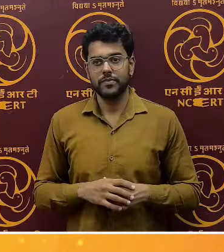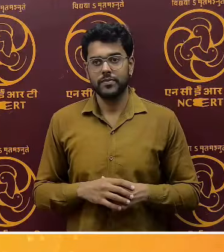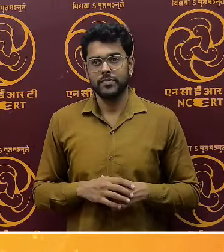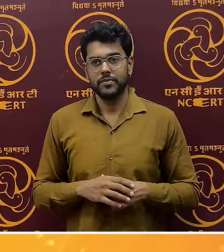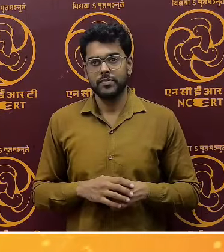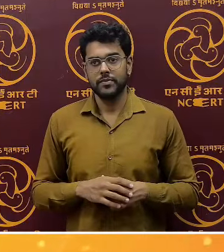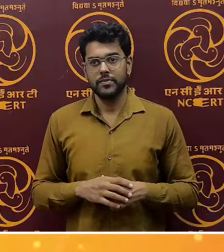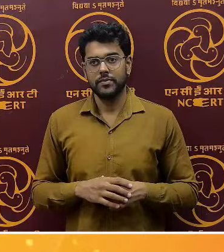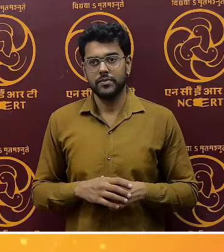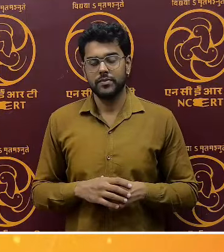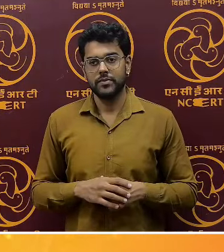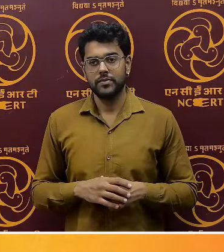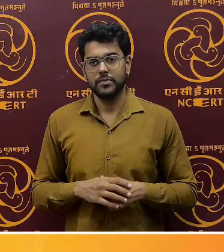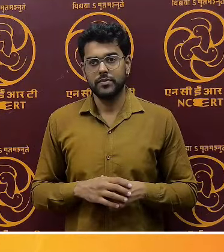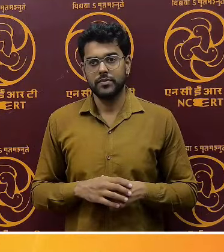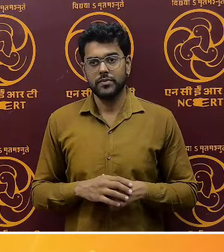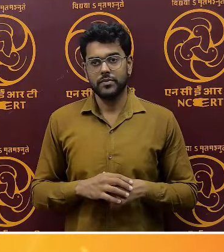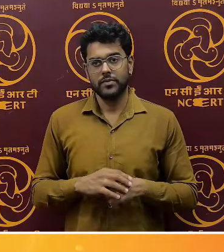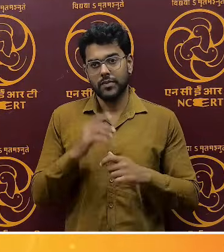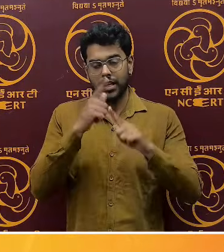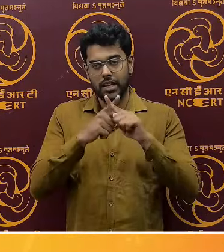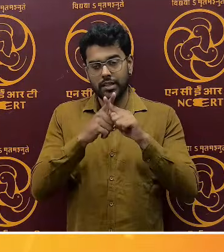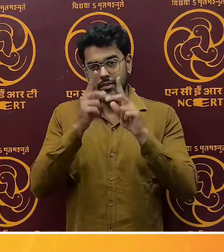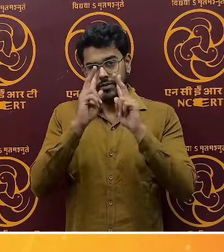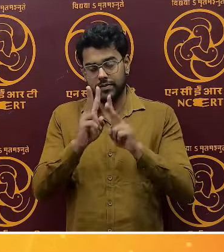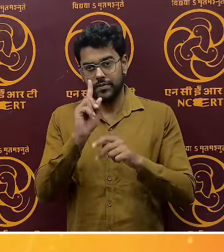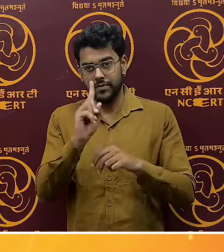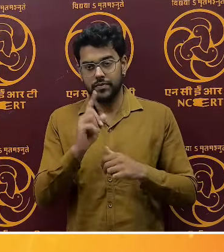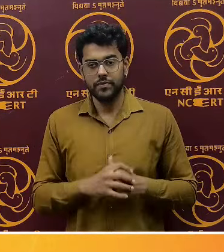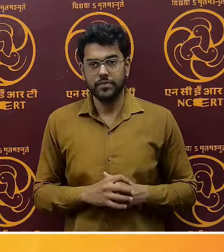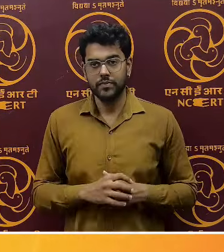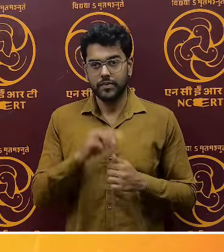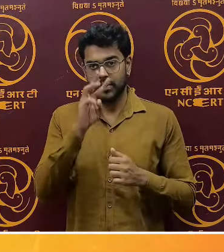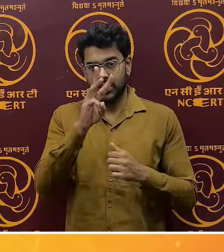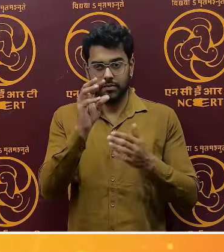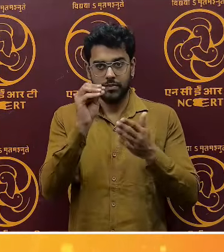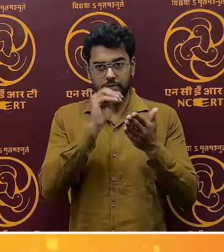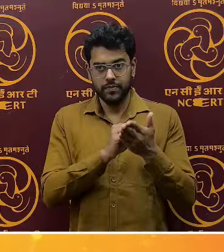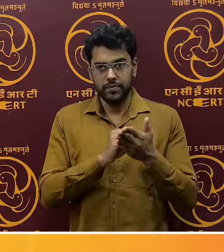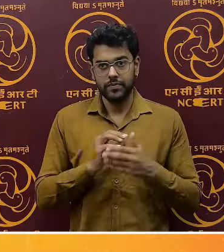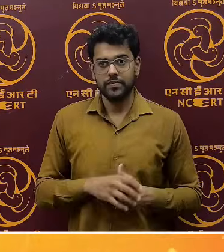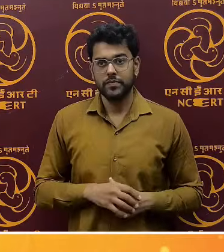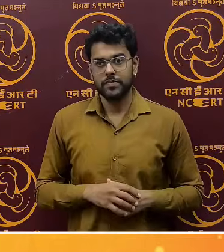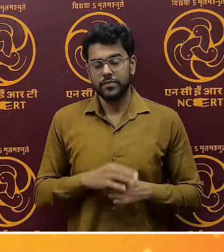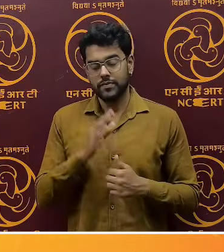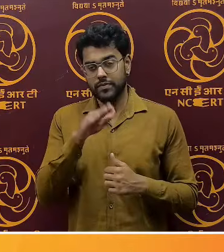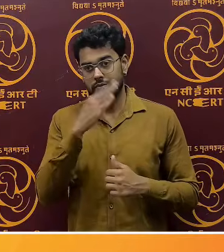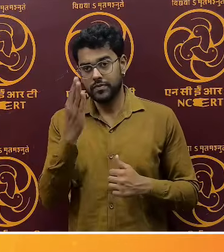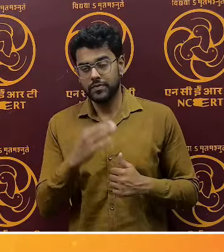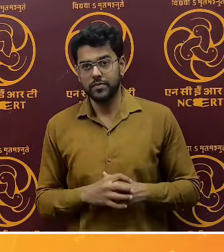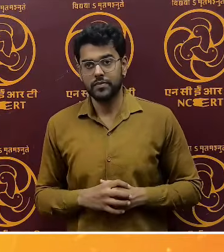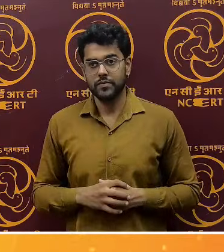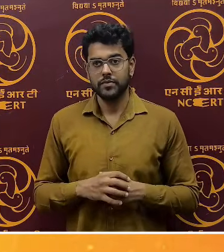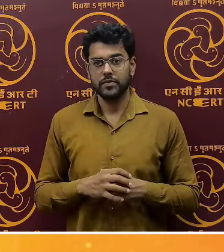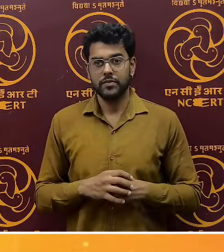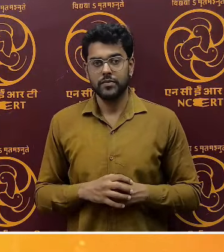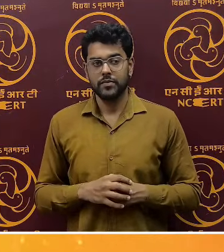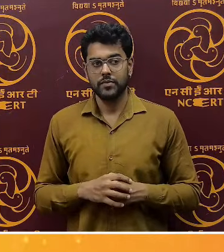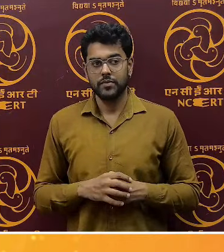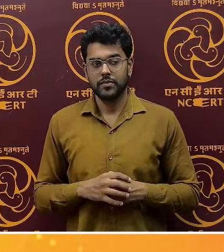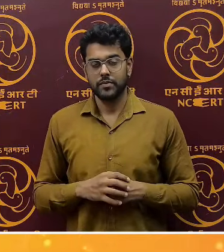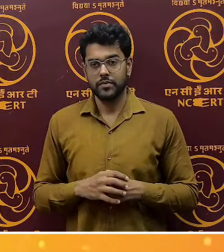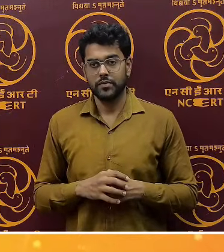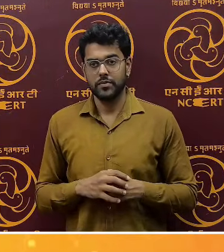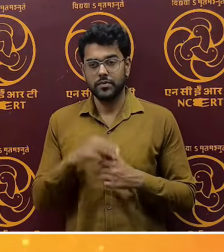Here only x will remain, 1x will remain, 3 I have taken out, and here plus sign